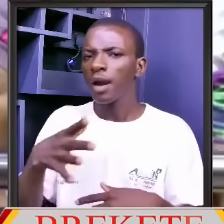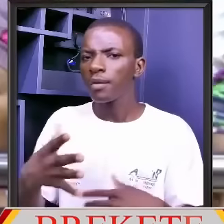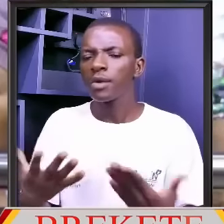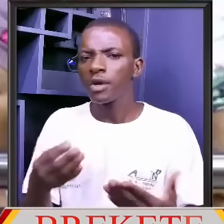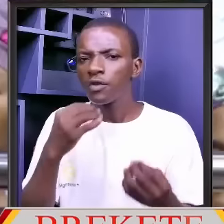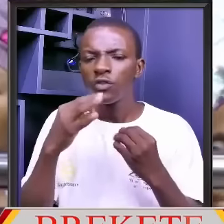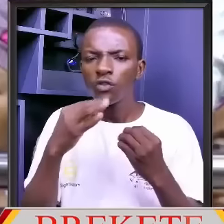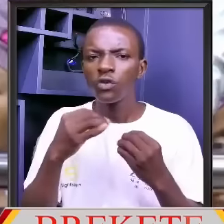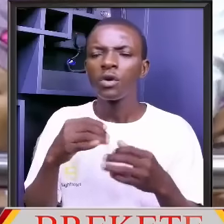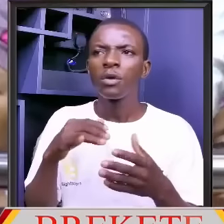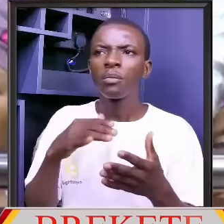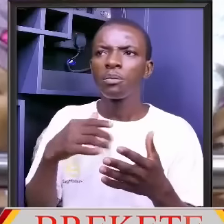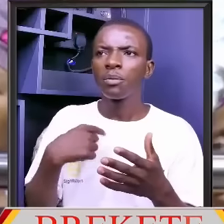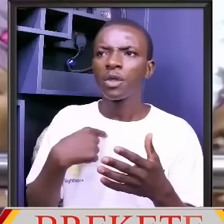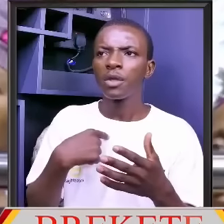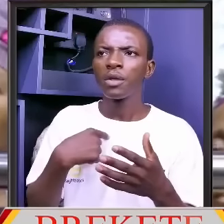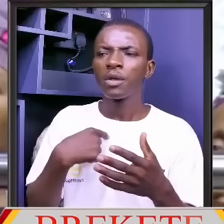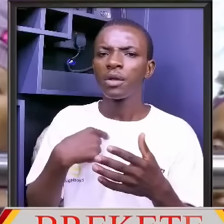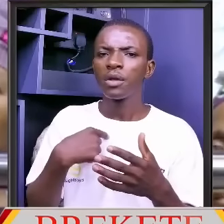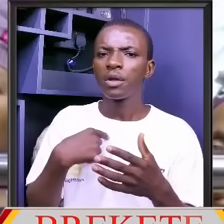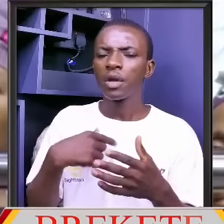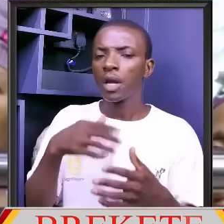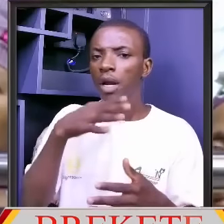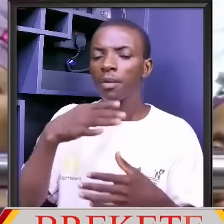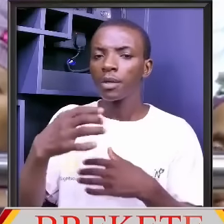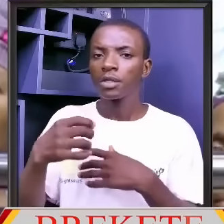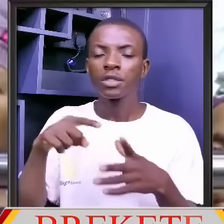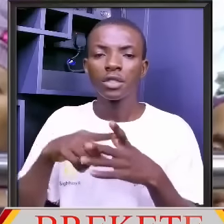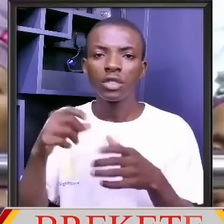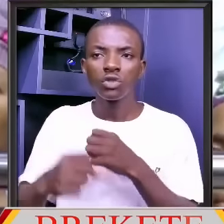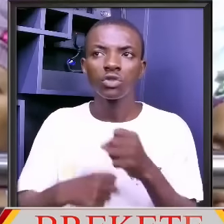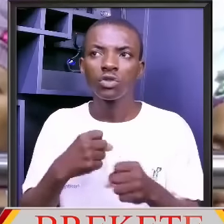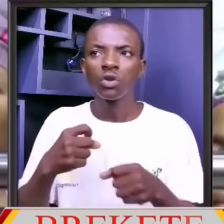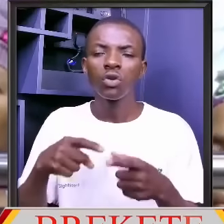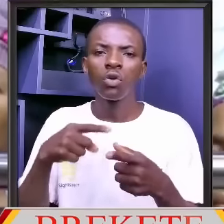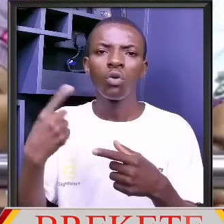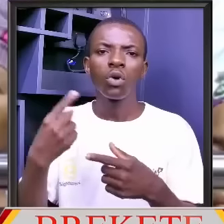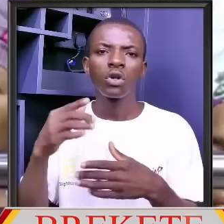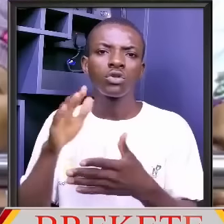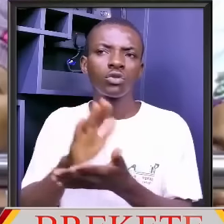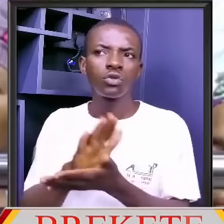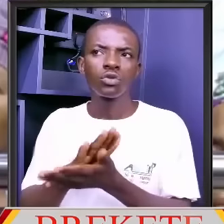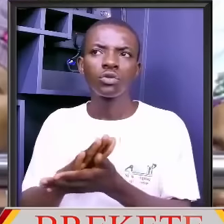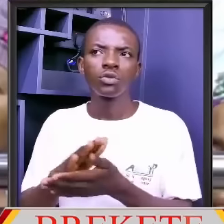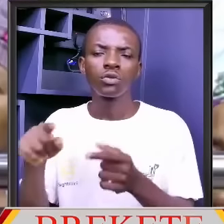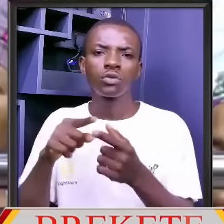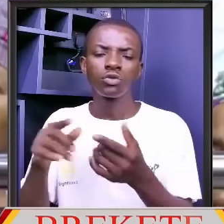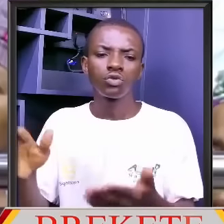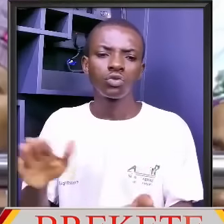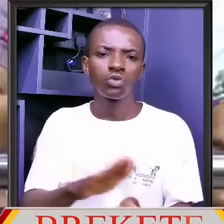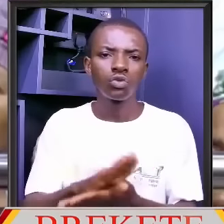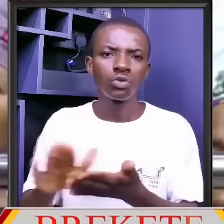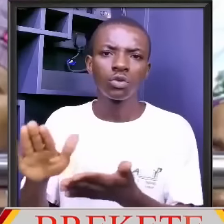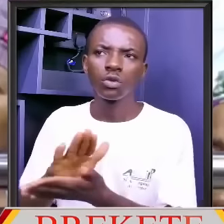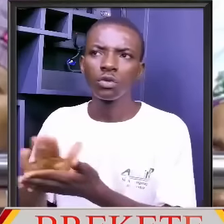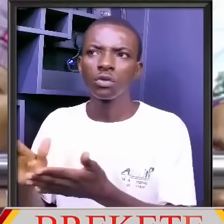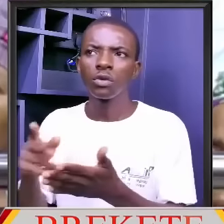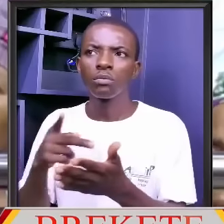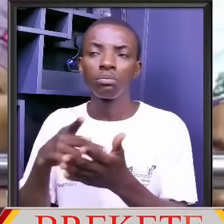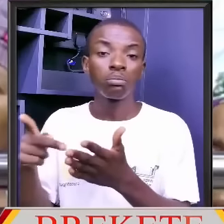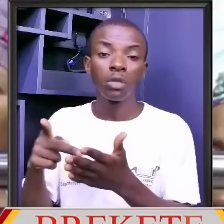grandmama. Me and my grandmama, we can't they suffer for village. I can't go one school, can't go they sweep. They can't they